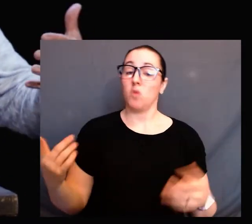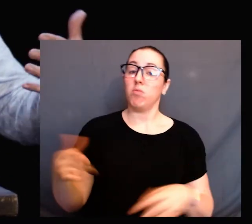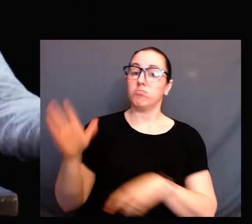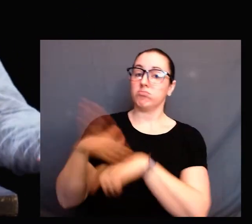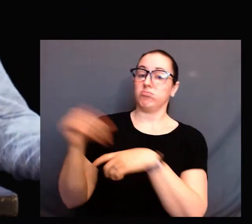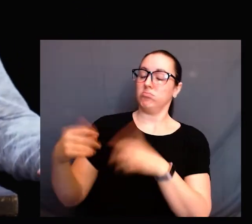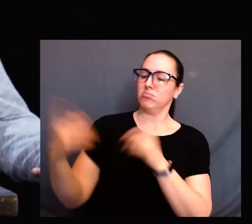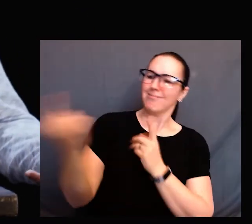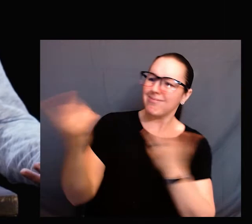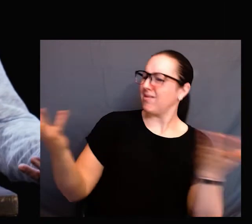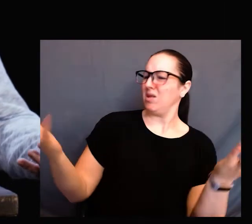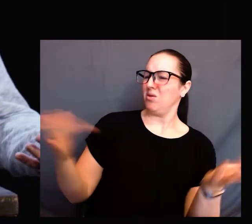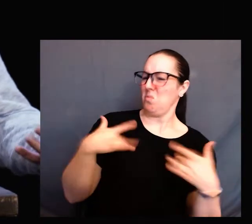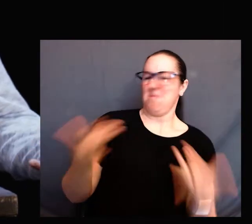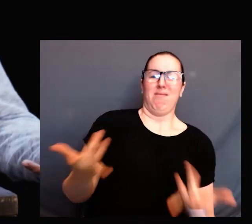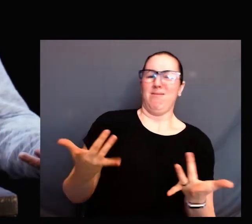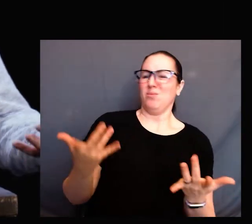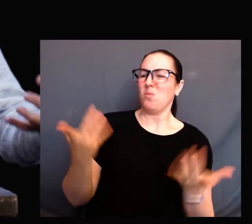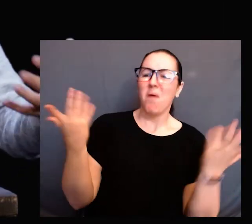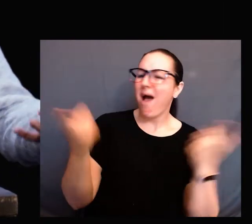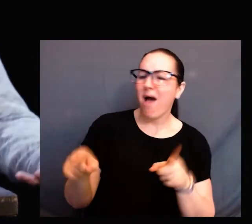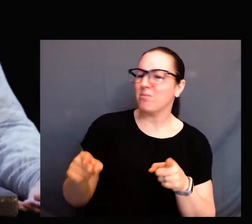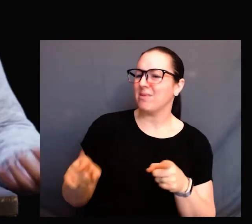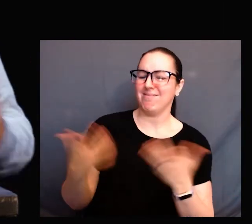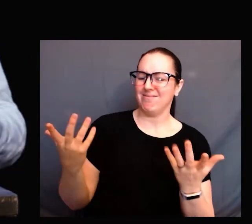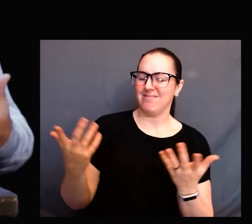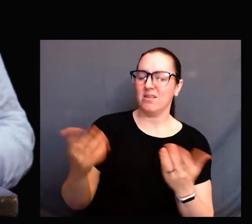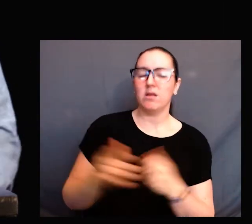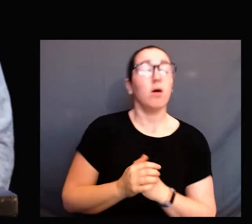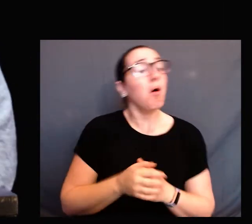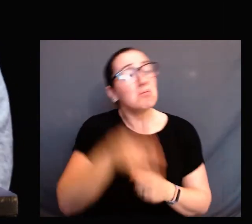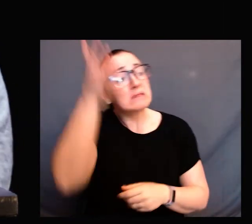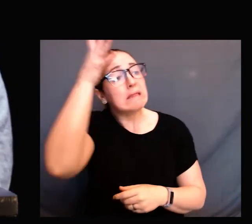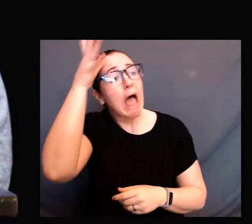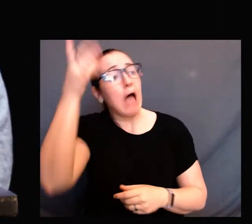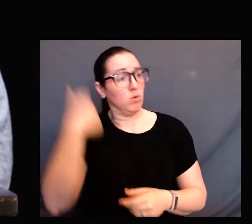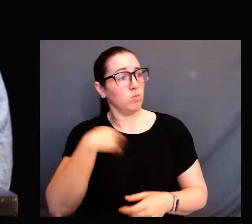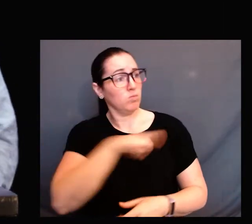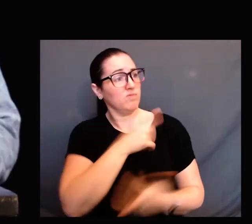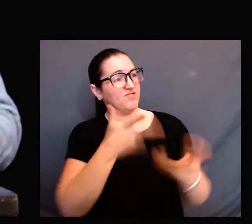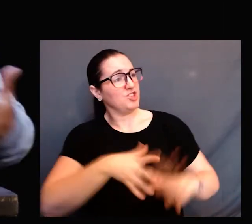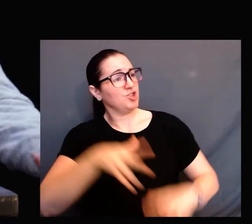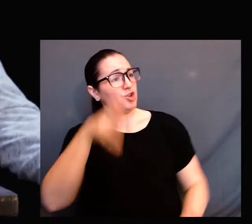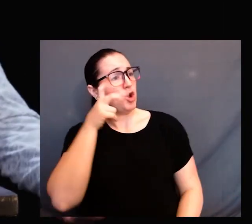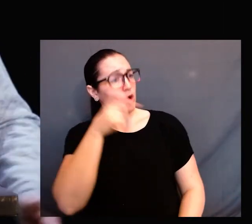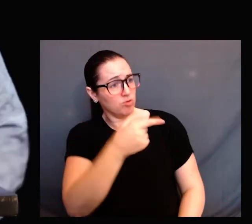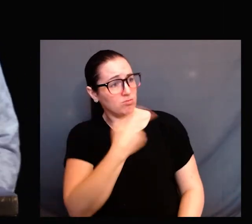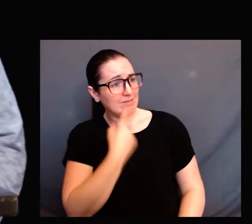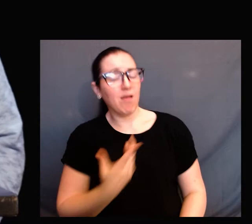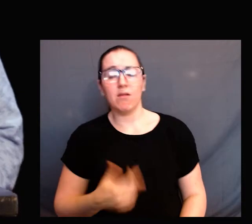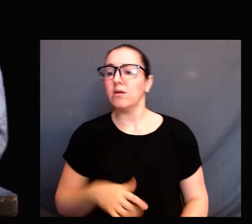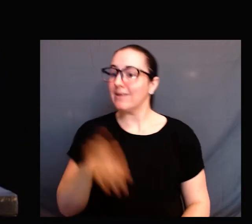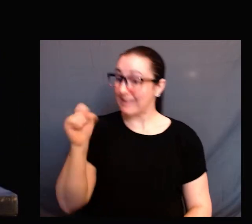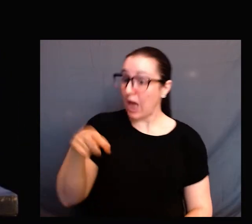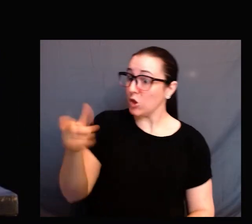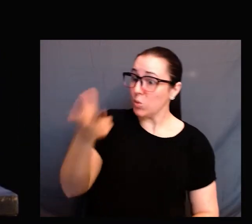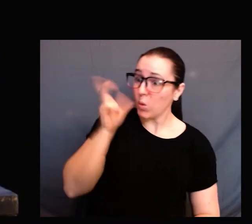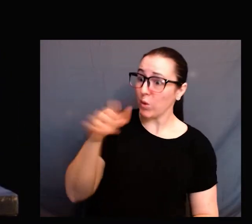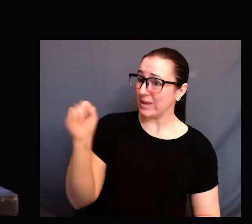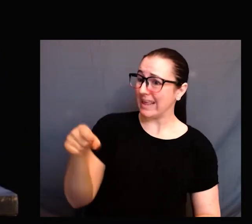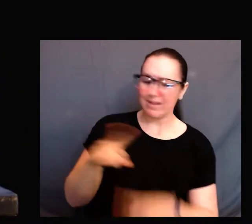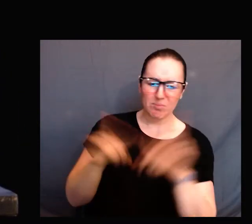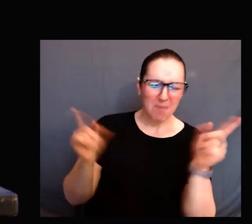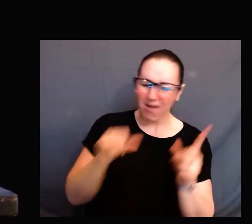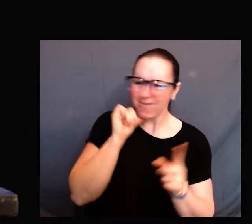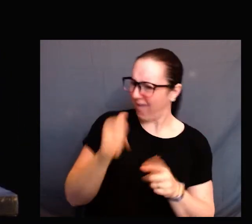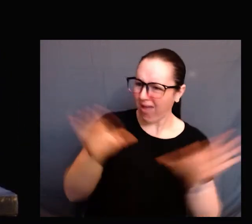So we circle back around. I say, guys, what happened here? Where's the disconnect? Well, Dad, we heard what you said. And I said, yeah, you heard